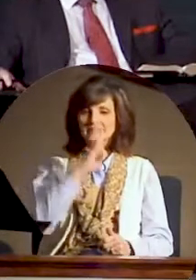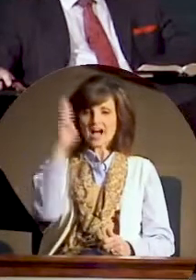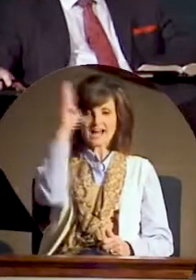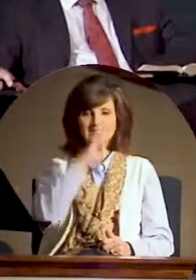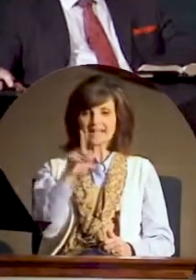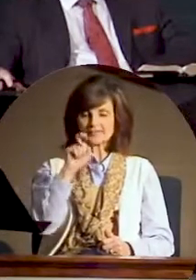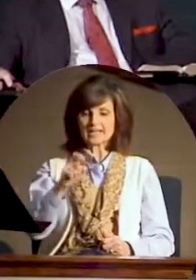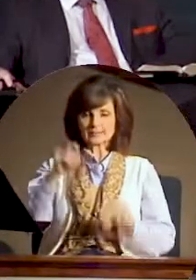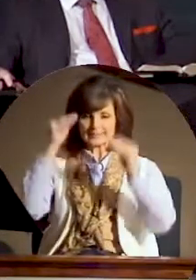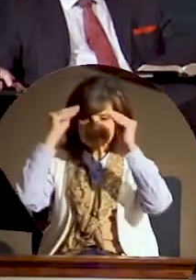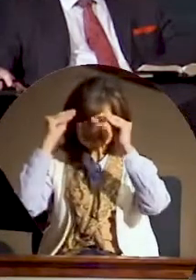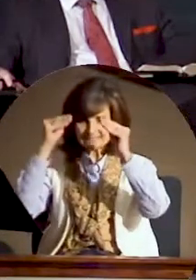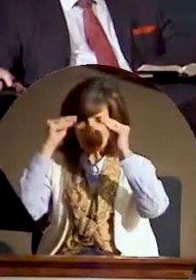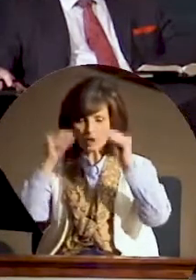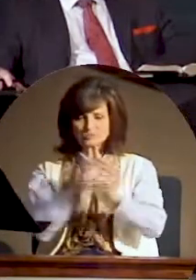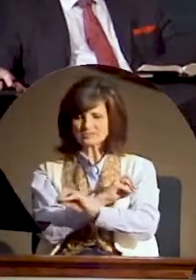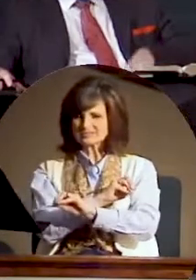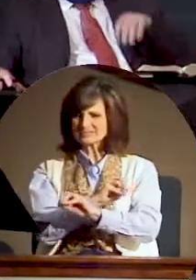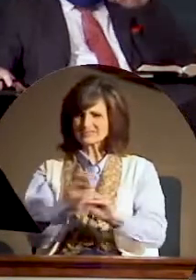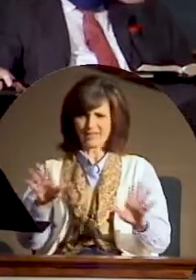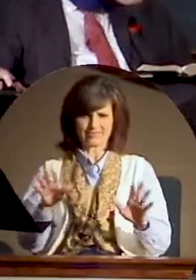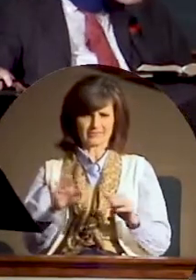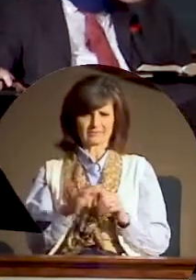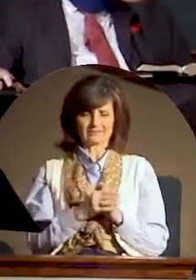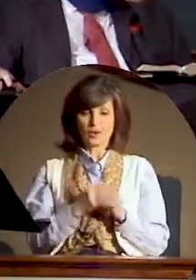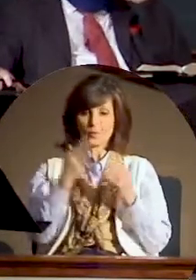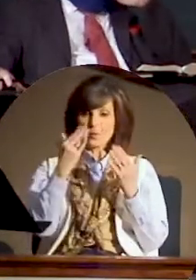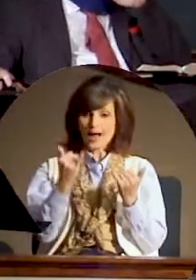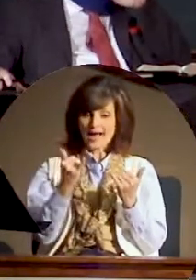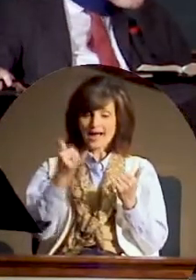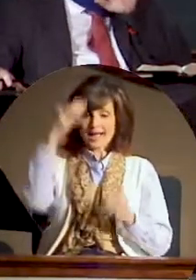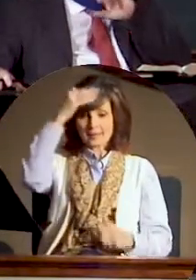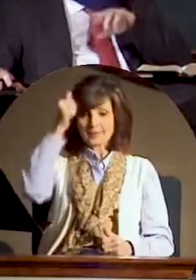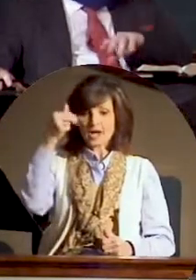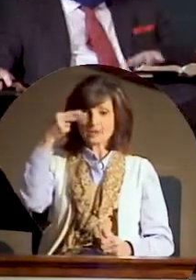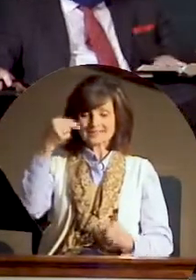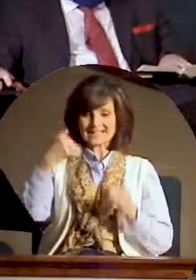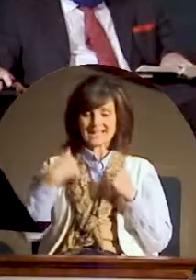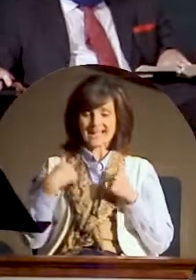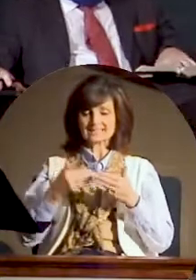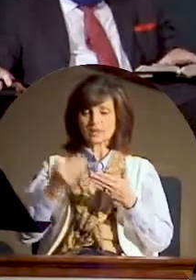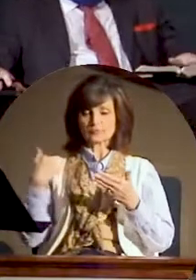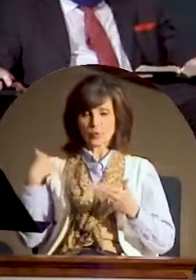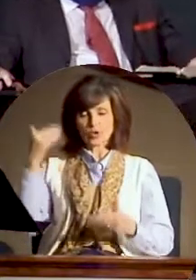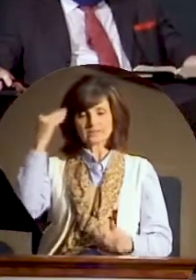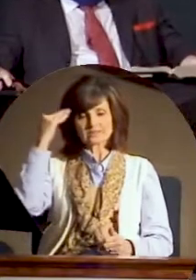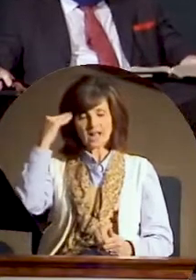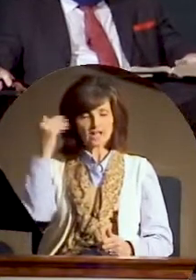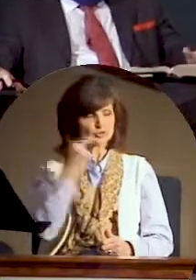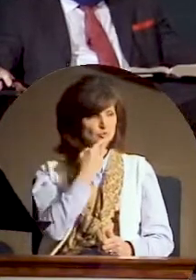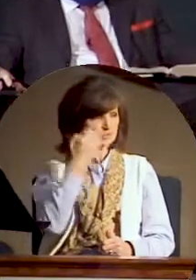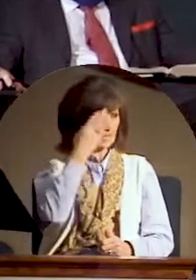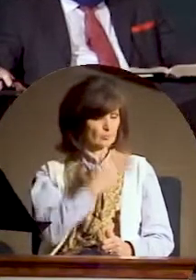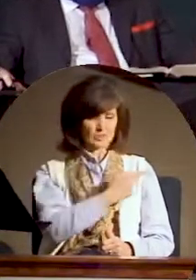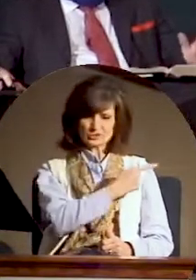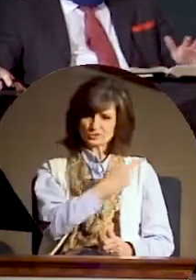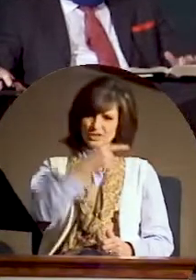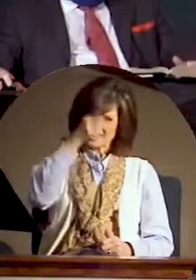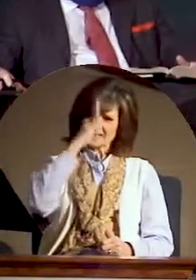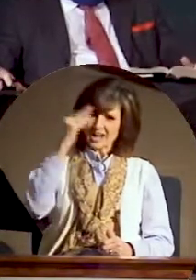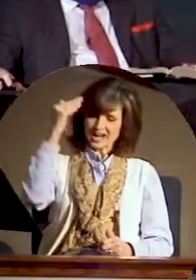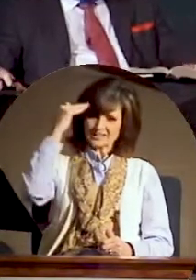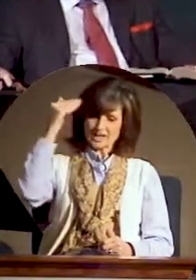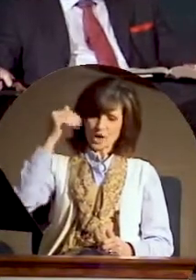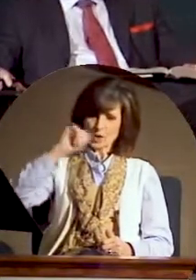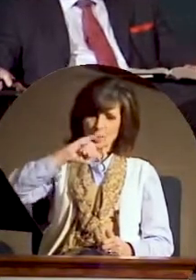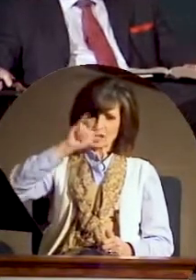to be instructed on any matter. You know why? He has foreknowledge. You say, preacher, did God know that Joe